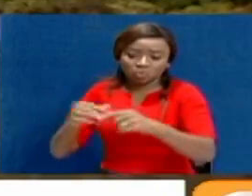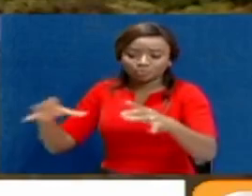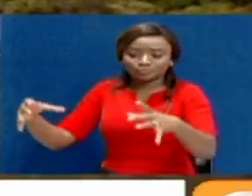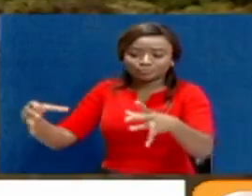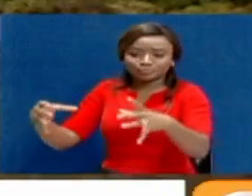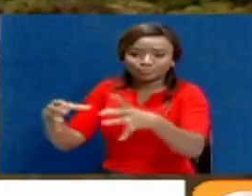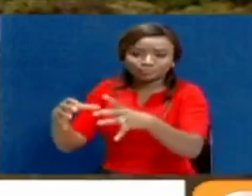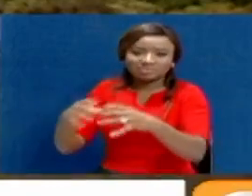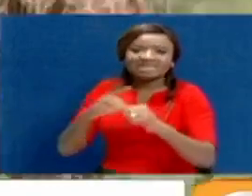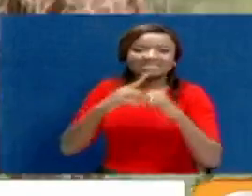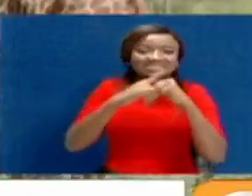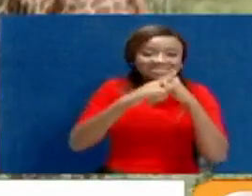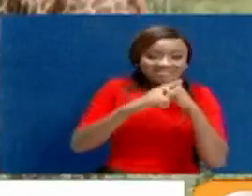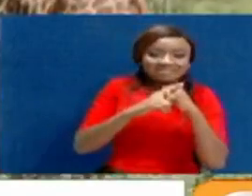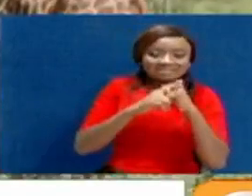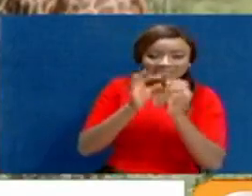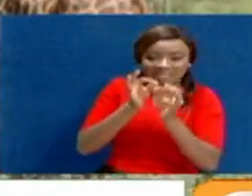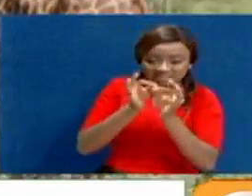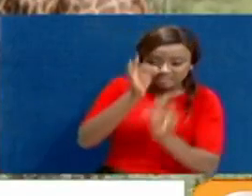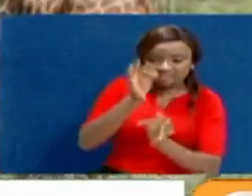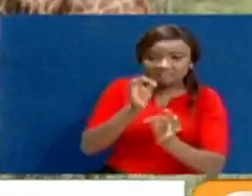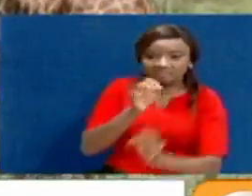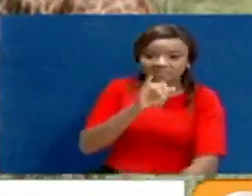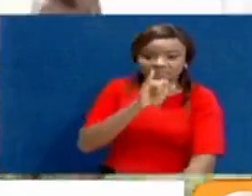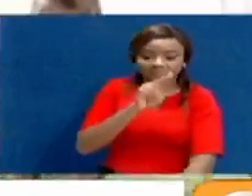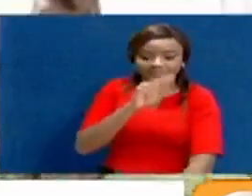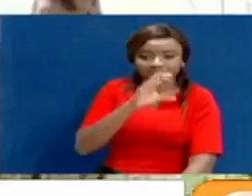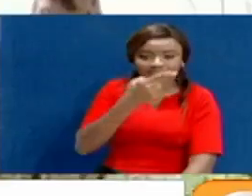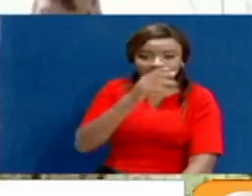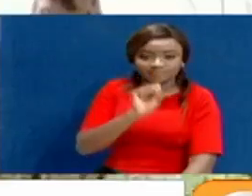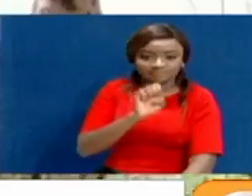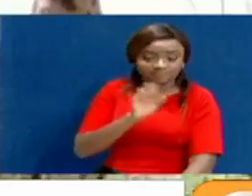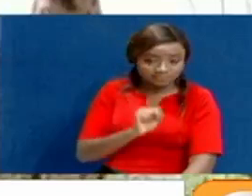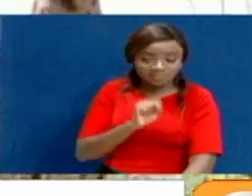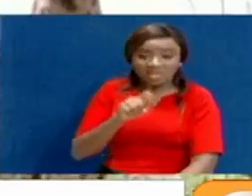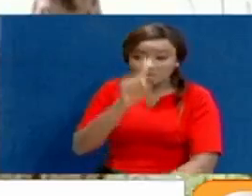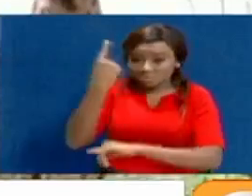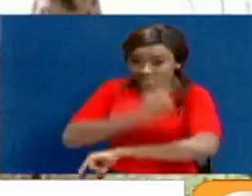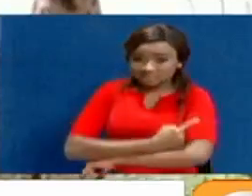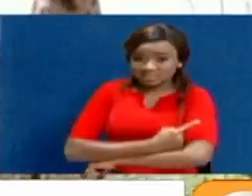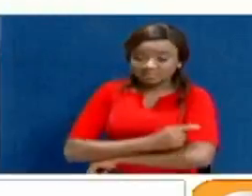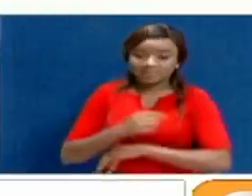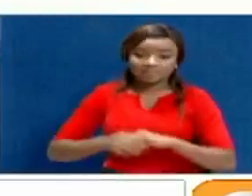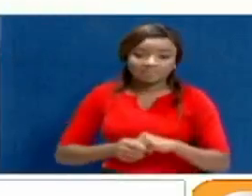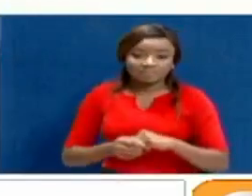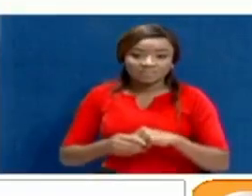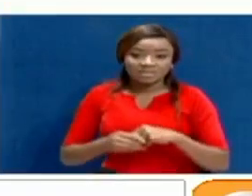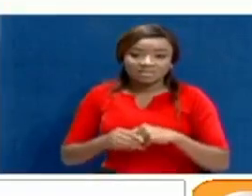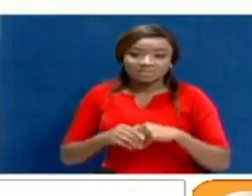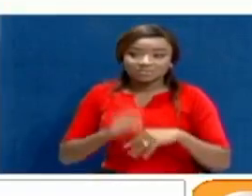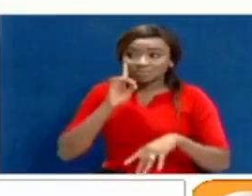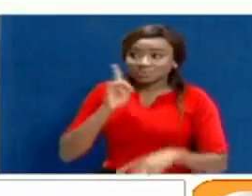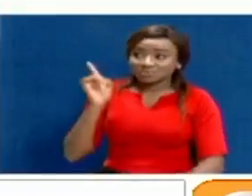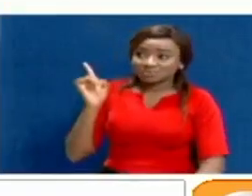estimated 6 inches a day. Its inhabitants, the majestic Rothschild giraffes, have been